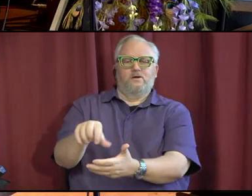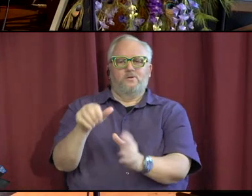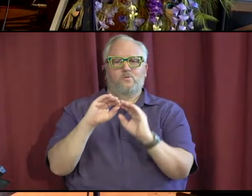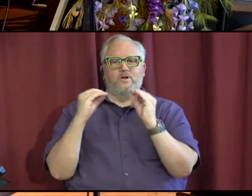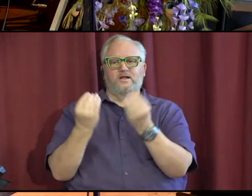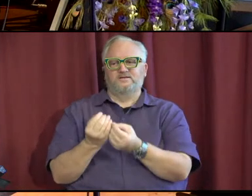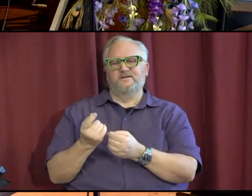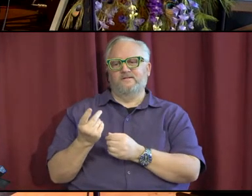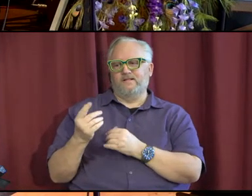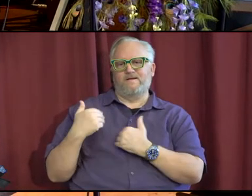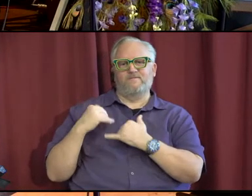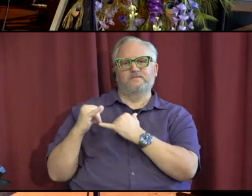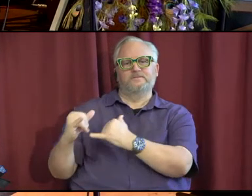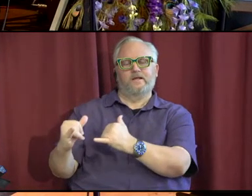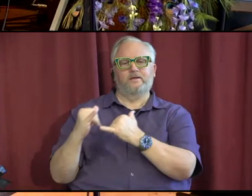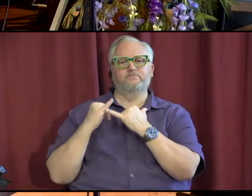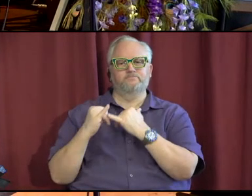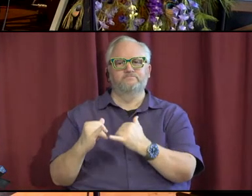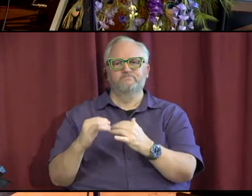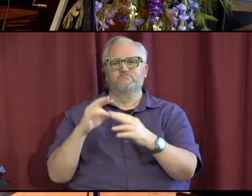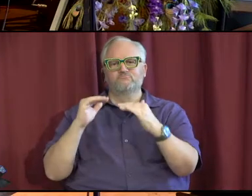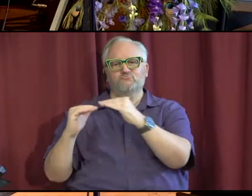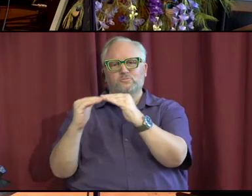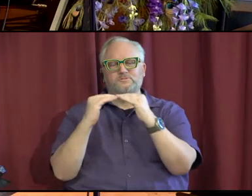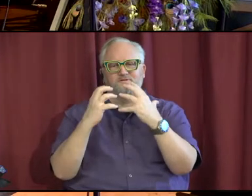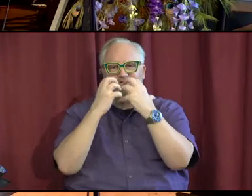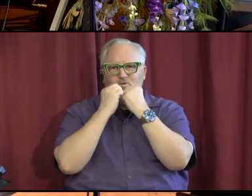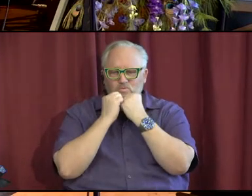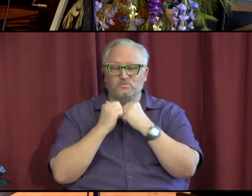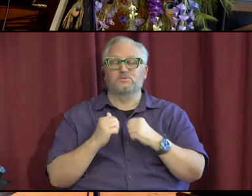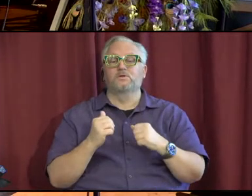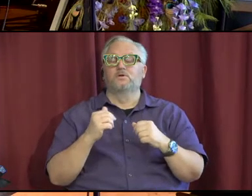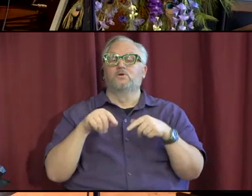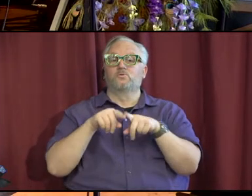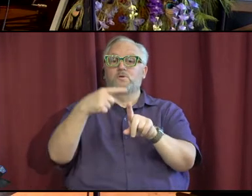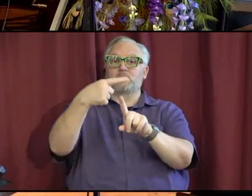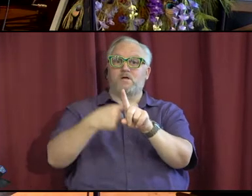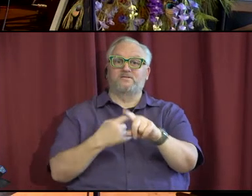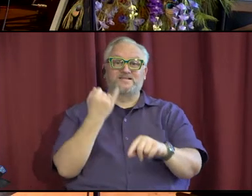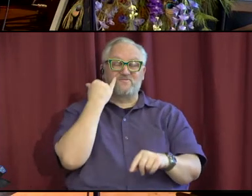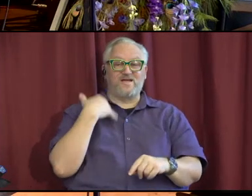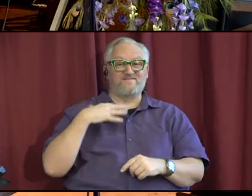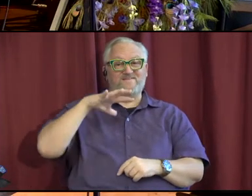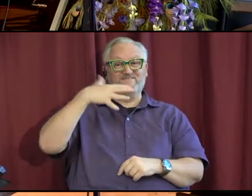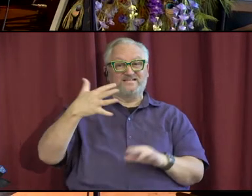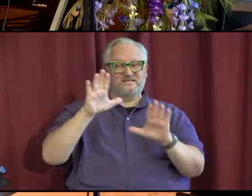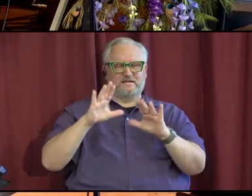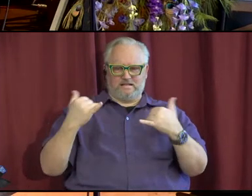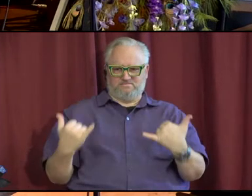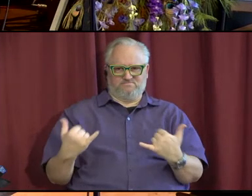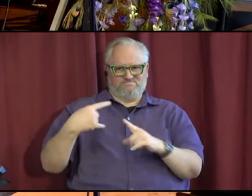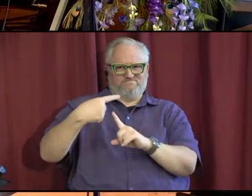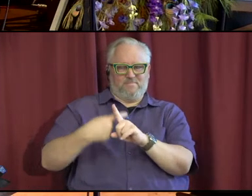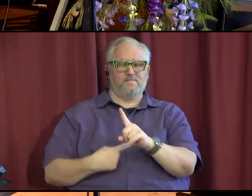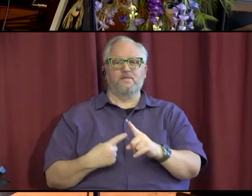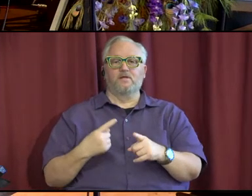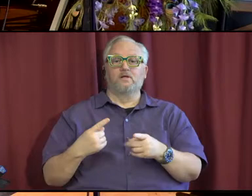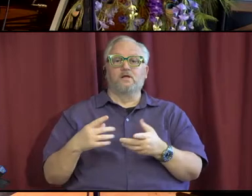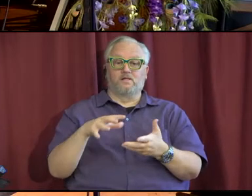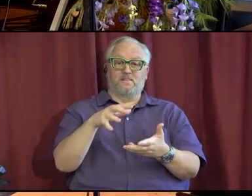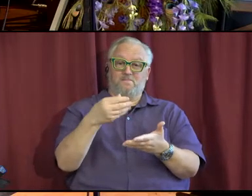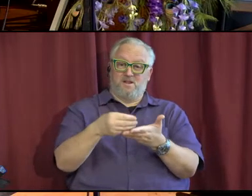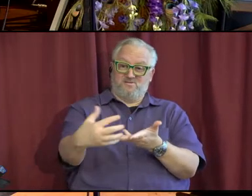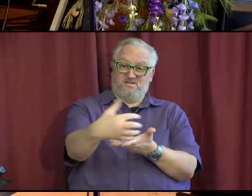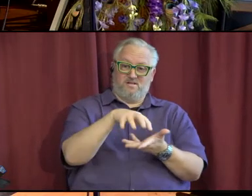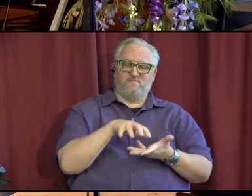Universalist values, Working for Justice. And in months when there is a fifth Sunday, like this month, we share our offering with one of